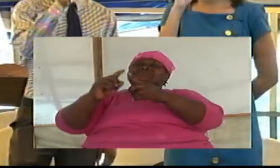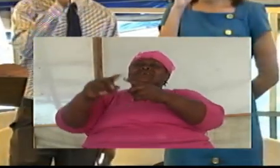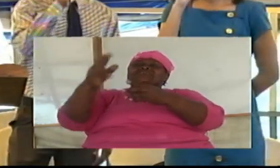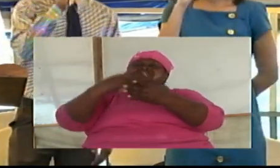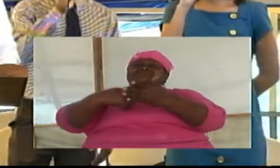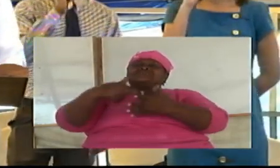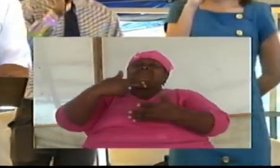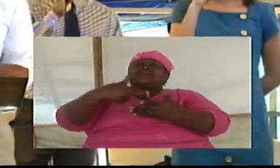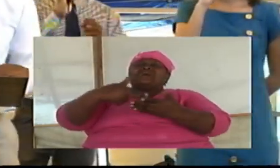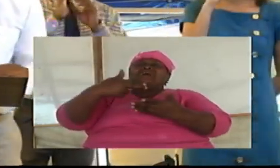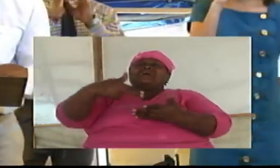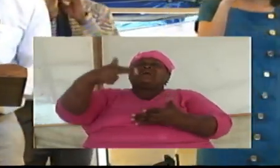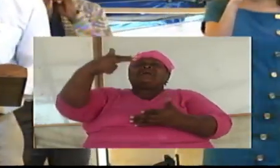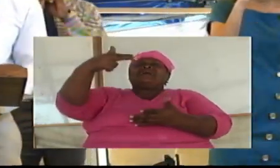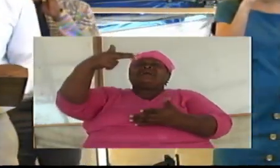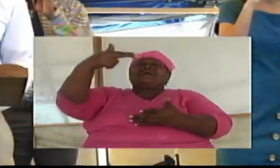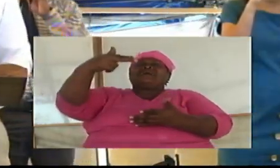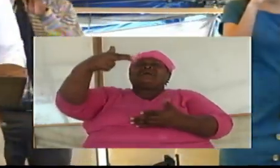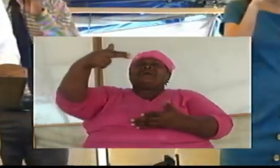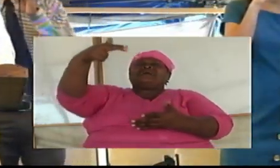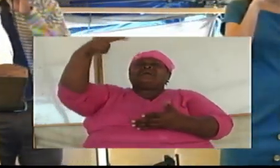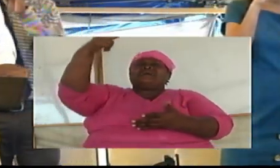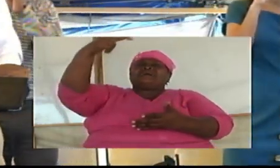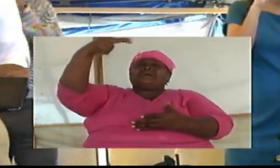reaches to the